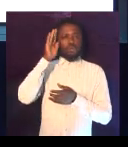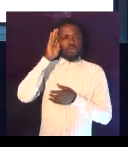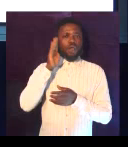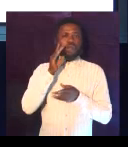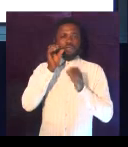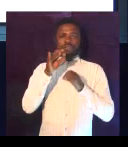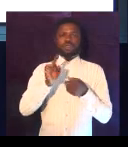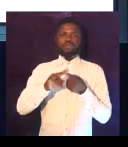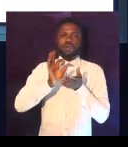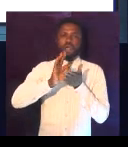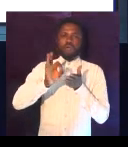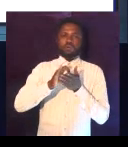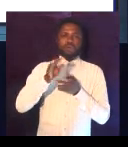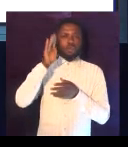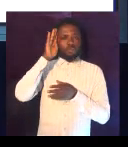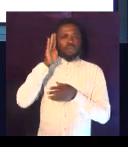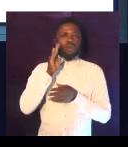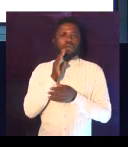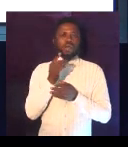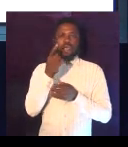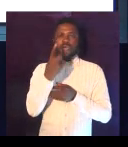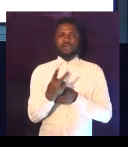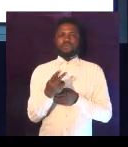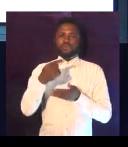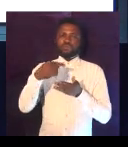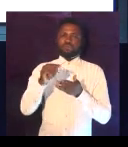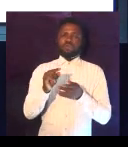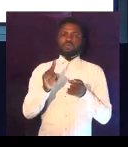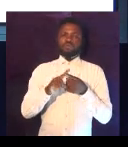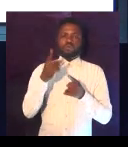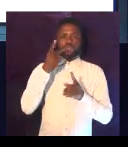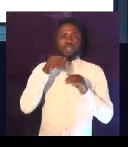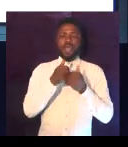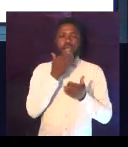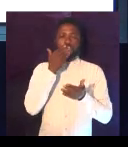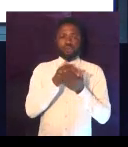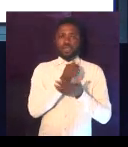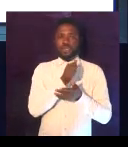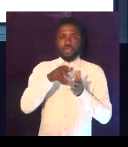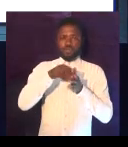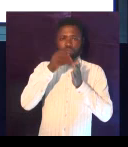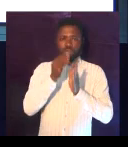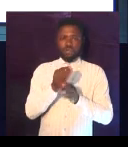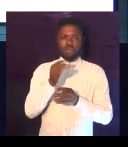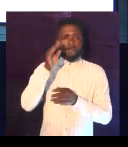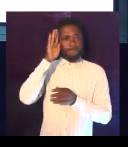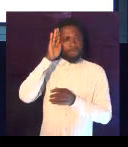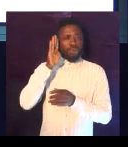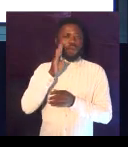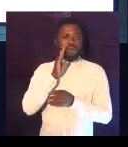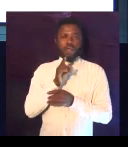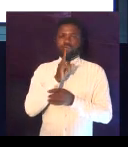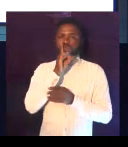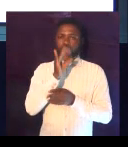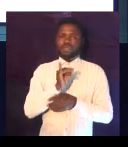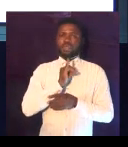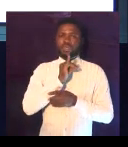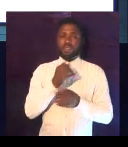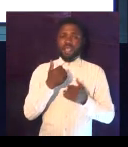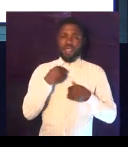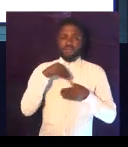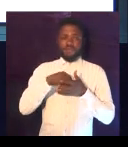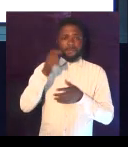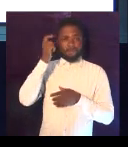Bukola's teacher to calculate Bukola's average score so that we can see how good a student Bukola really